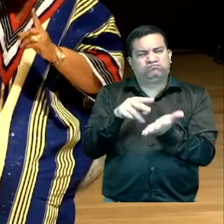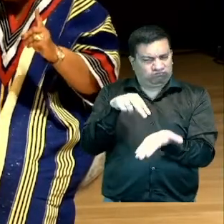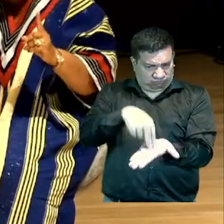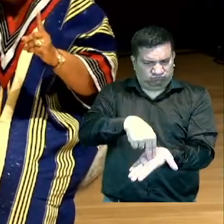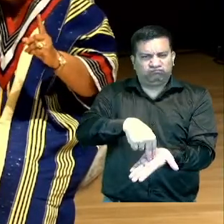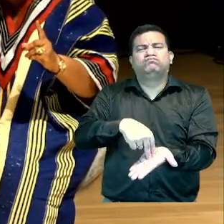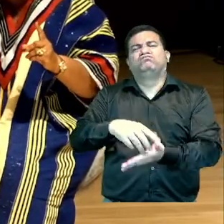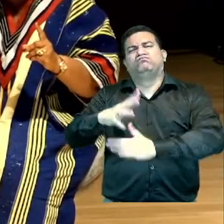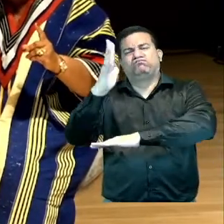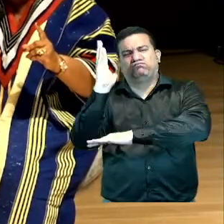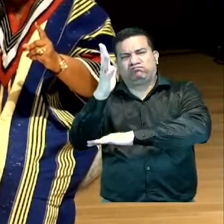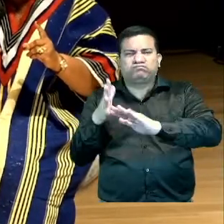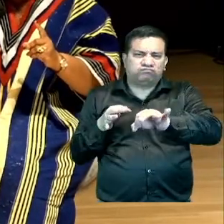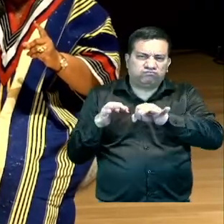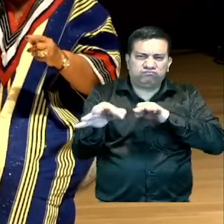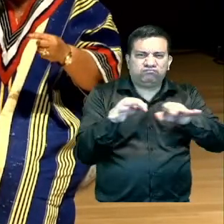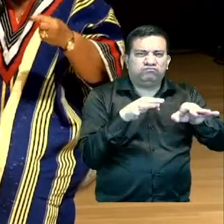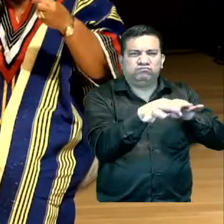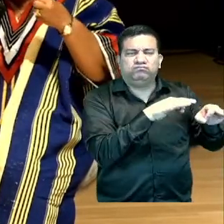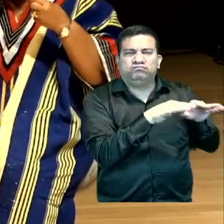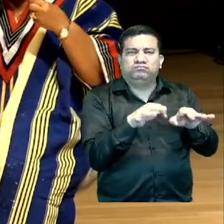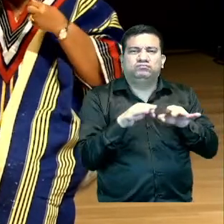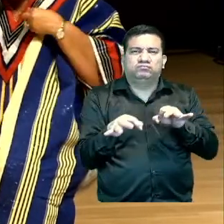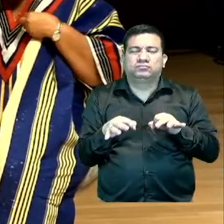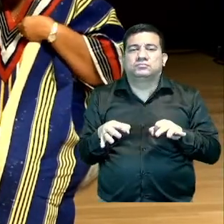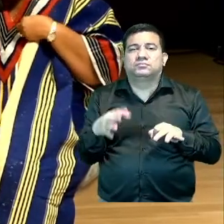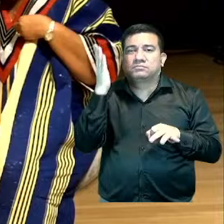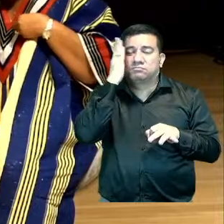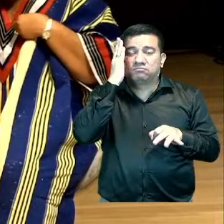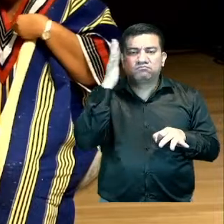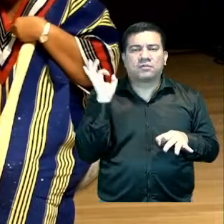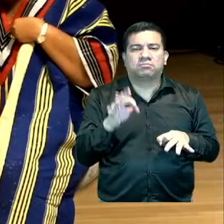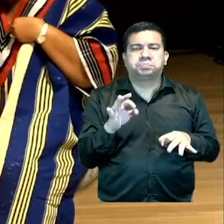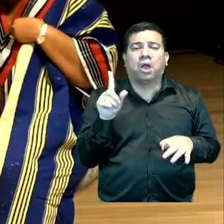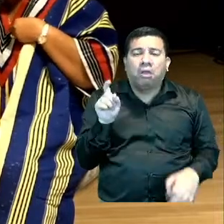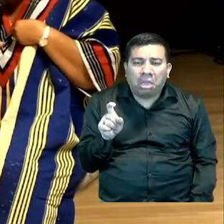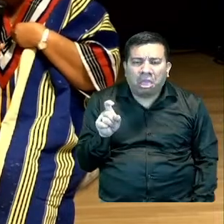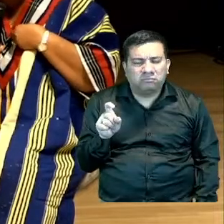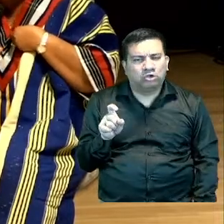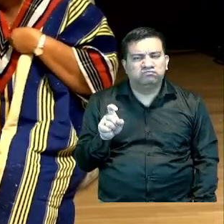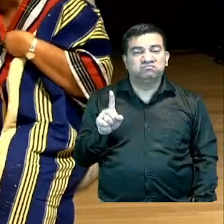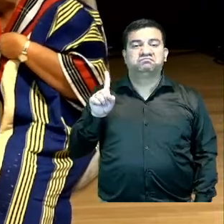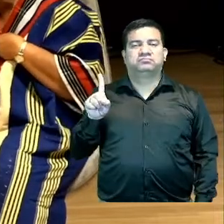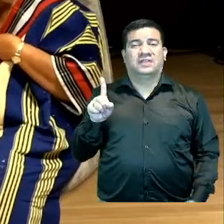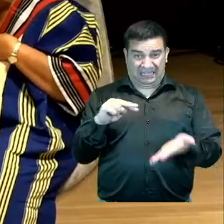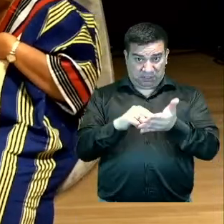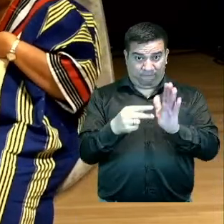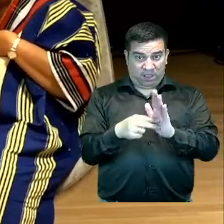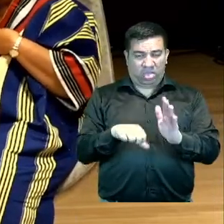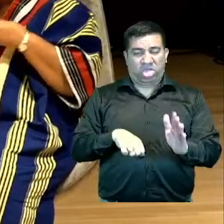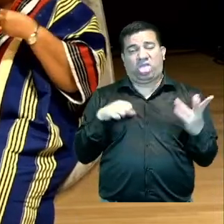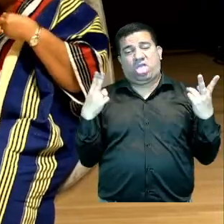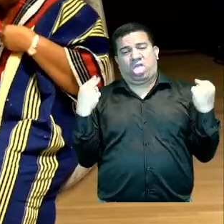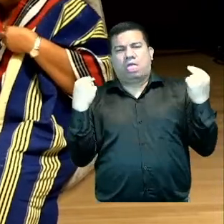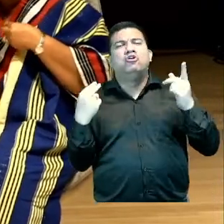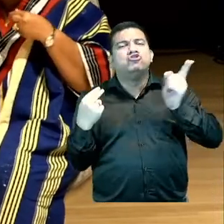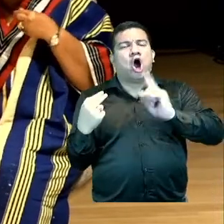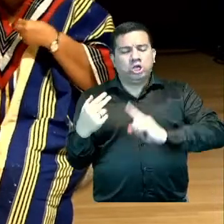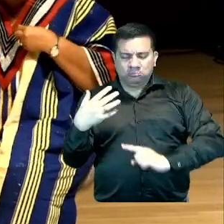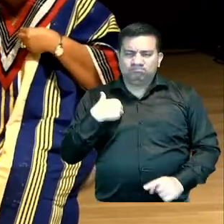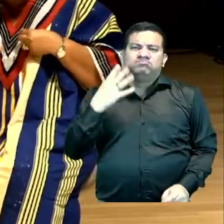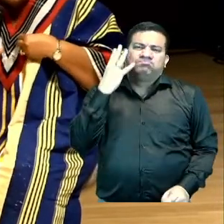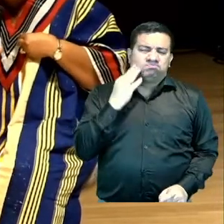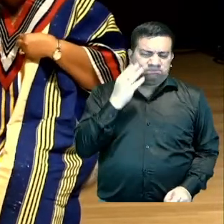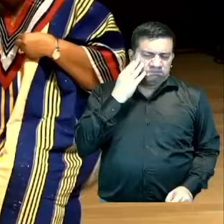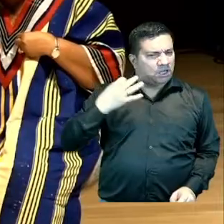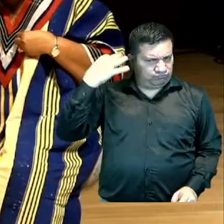not arrogantly, but because I live my experience as an African woman, and no one can